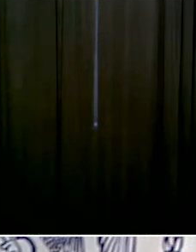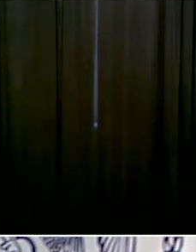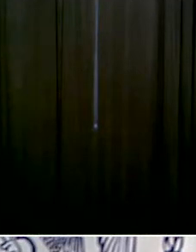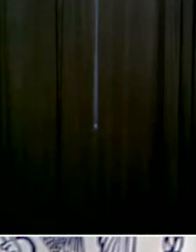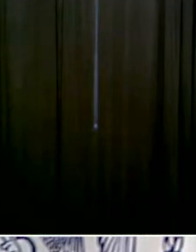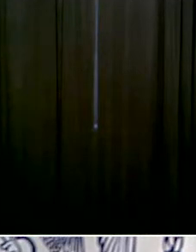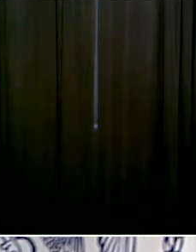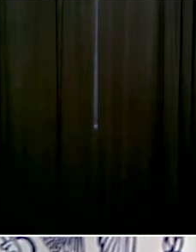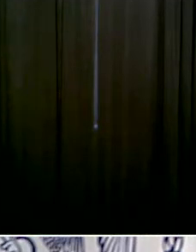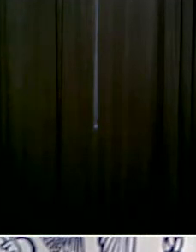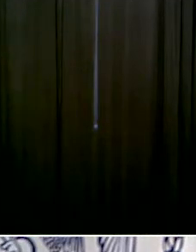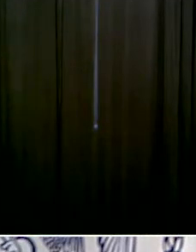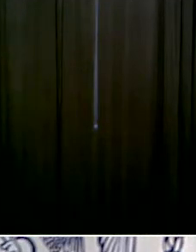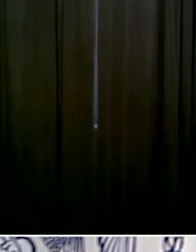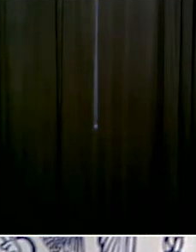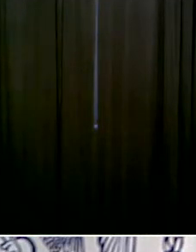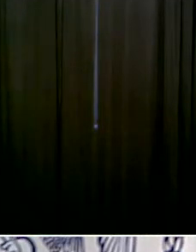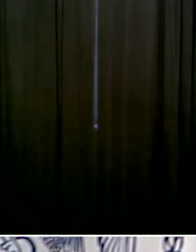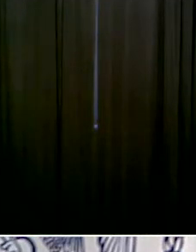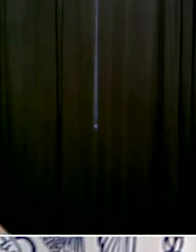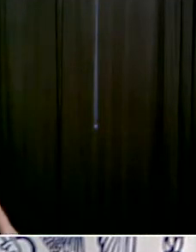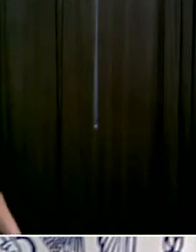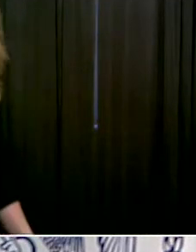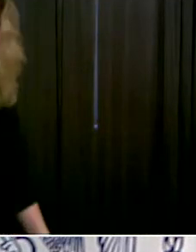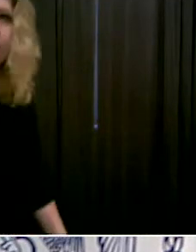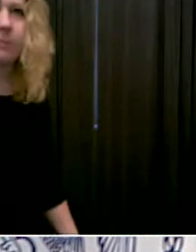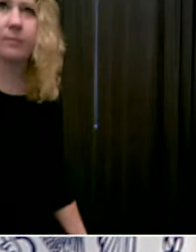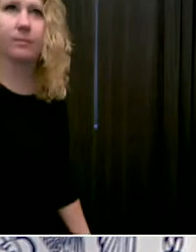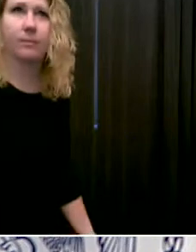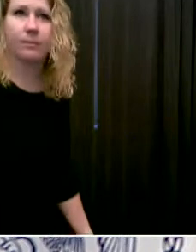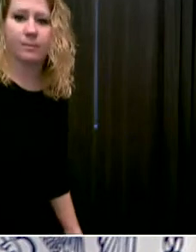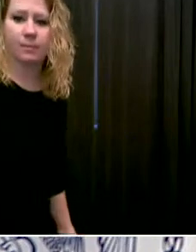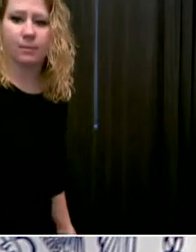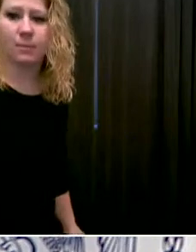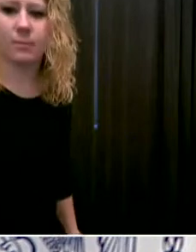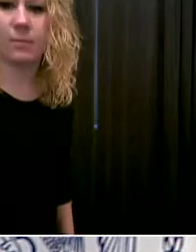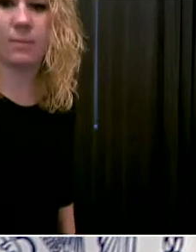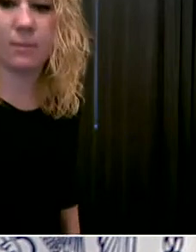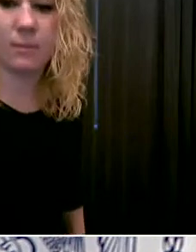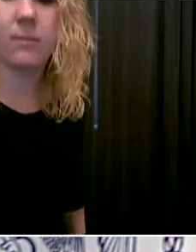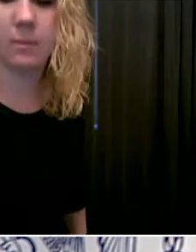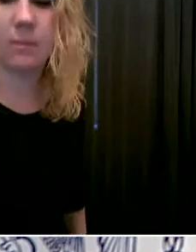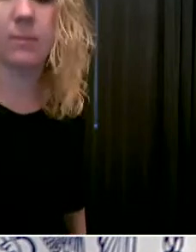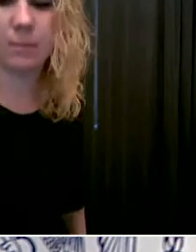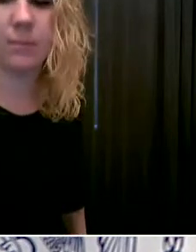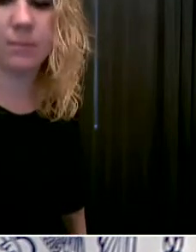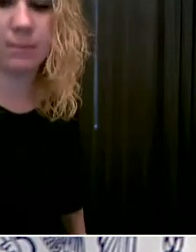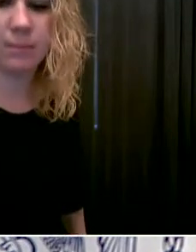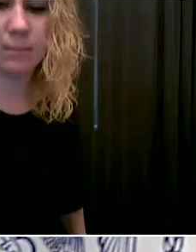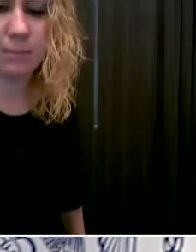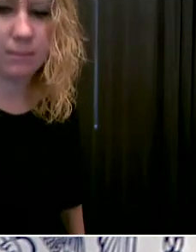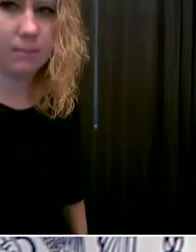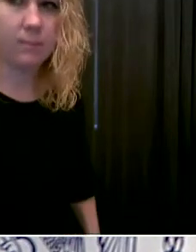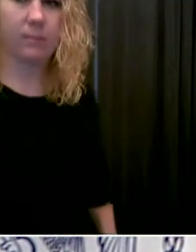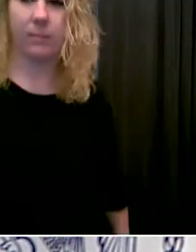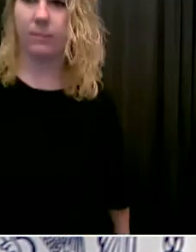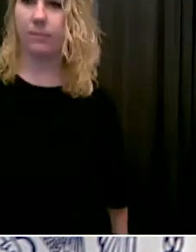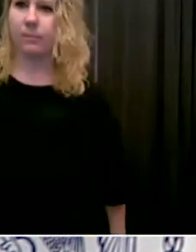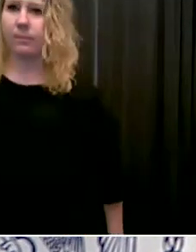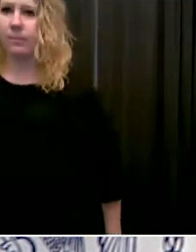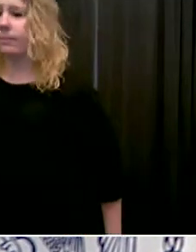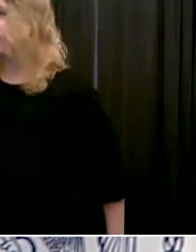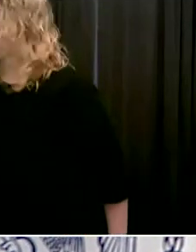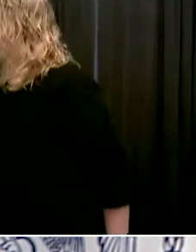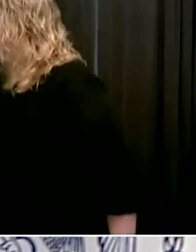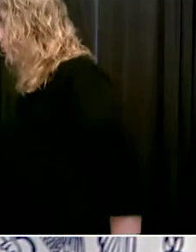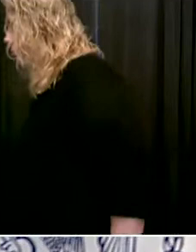Hoy anunciamos Kids First, el nuevo programa del Departamento de la Policía de Nueva York para proteger a nuestros